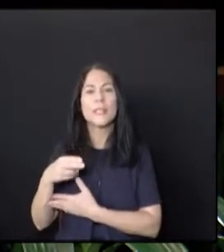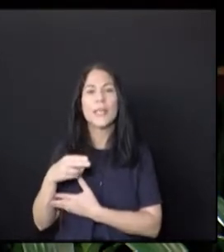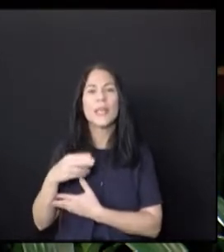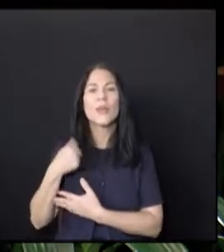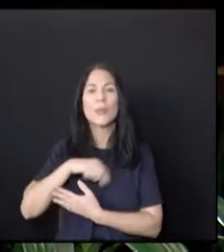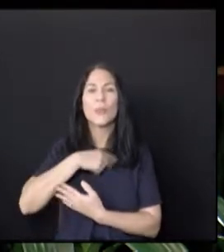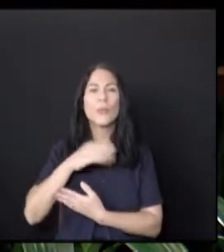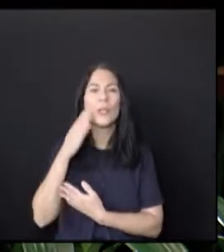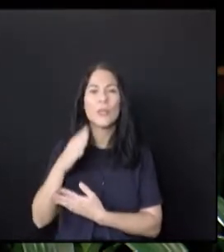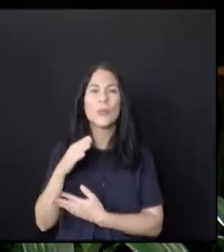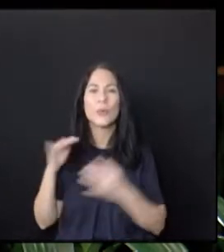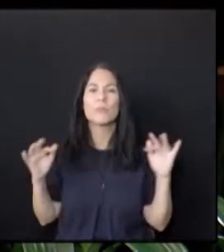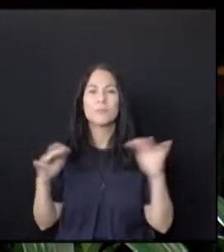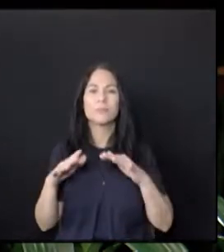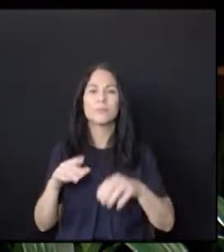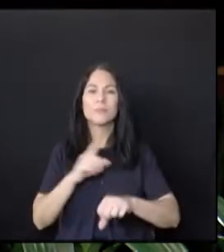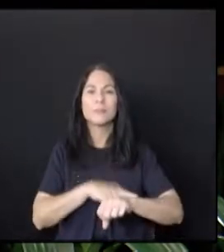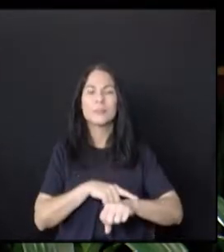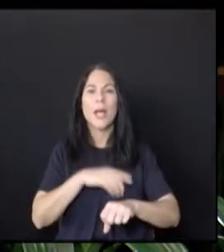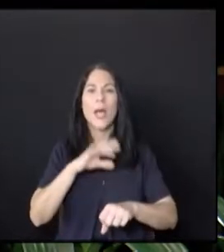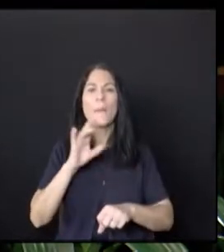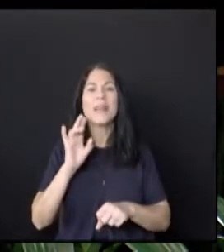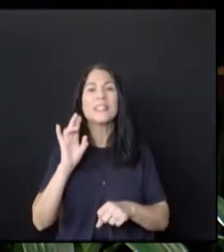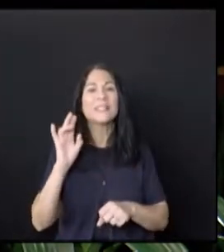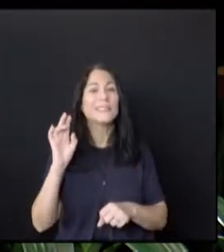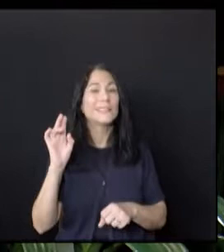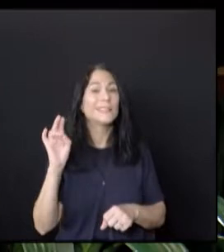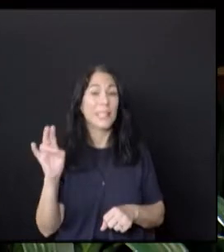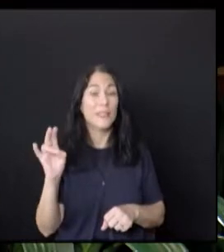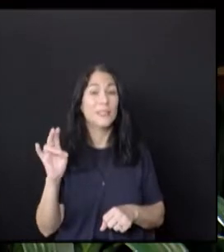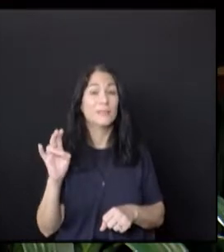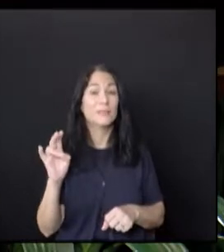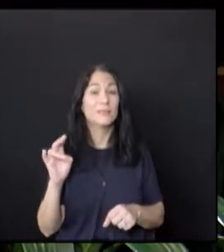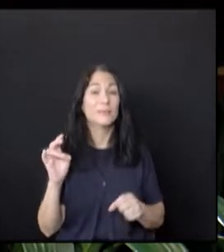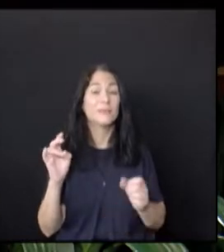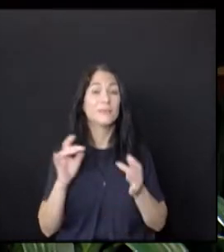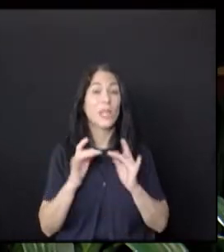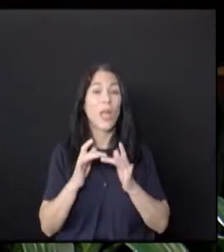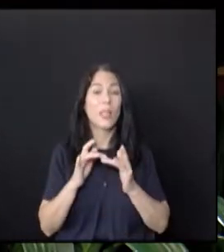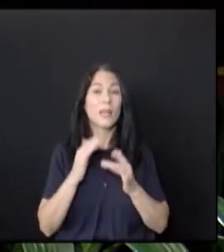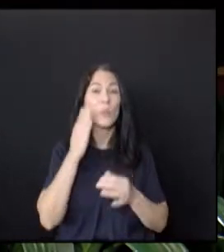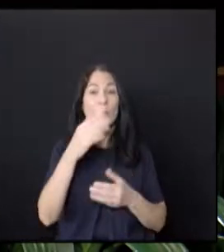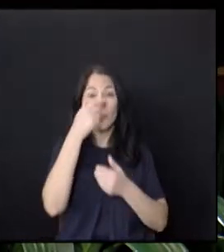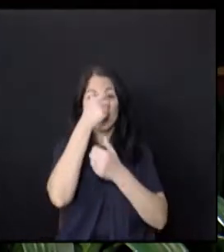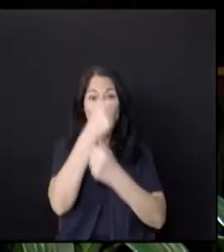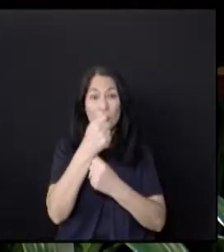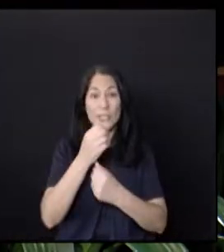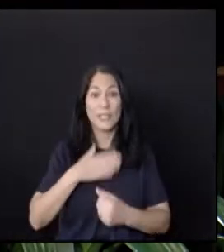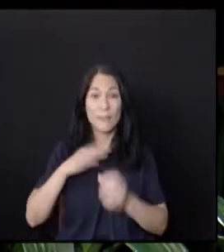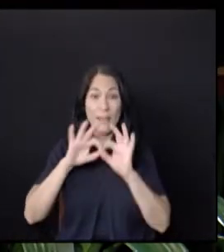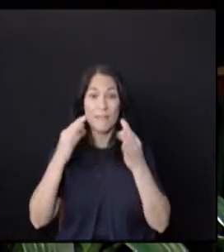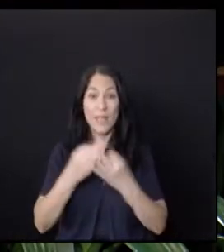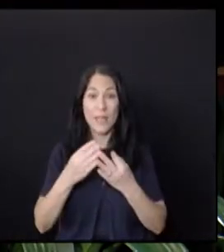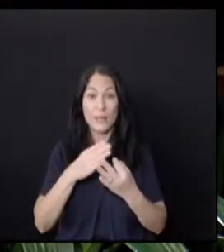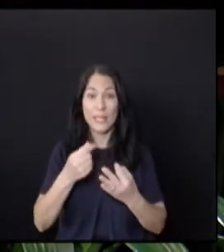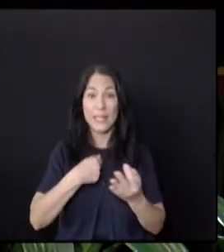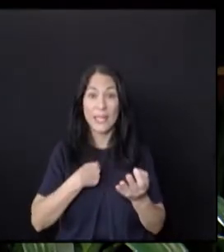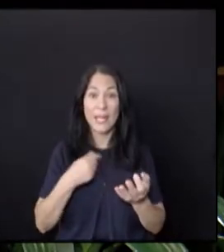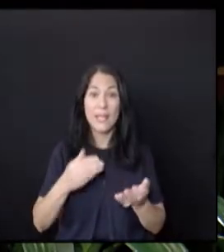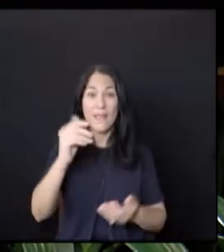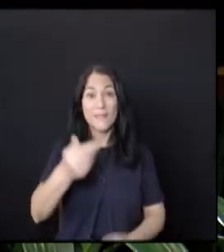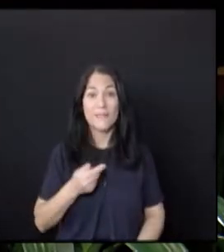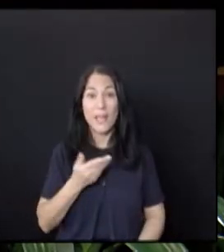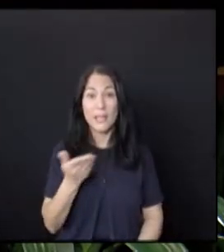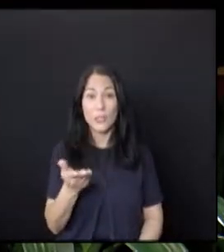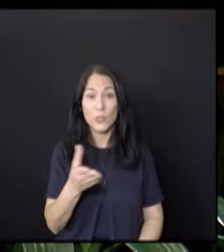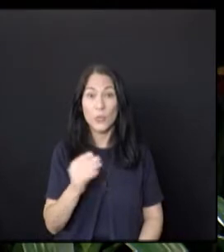online. And it's going to be a special night. It's going to be interesting, you might say, because my family and I are inviting you and